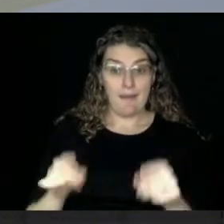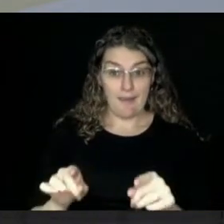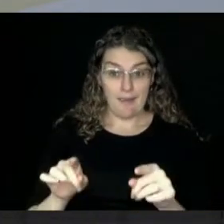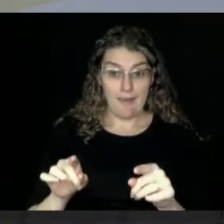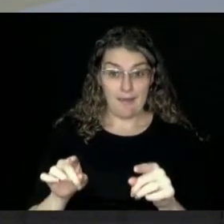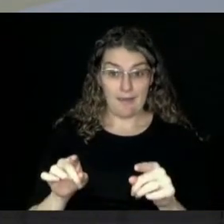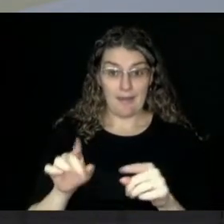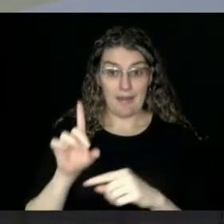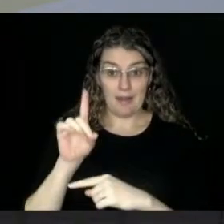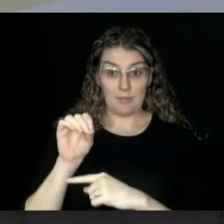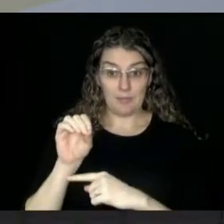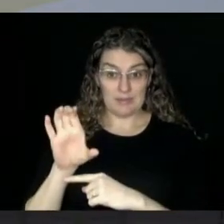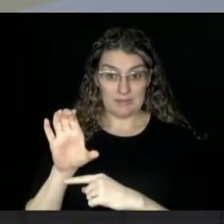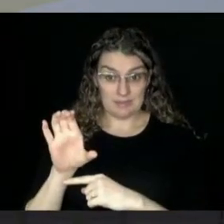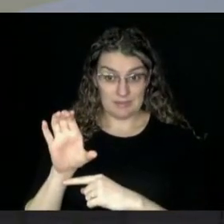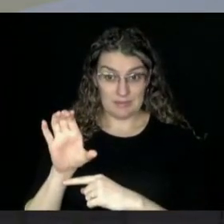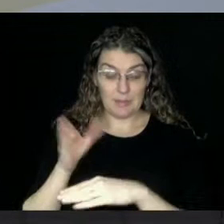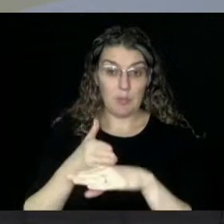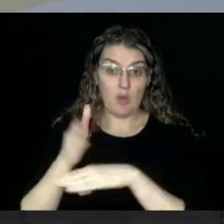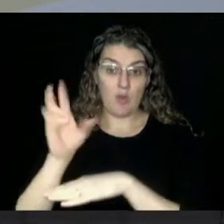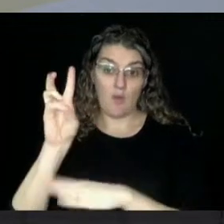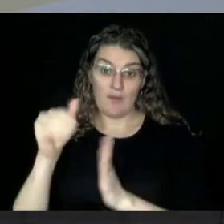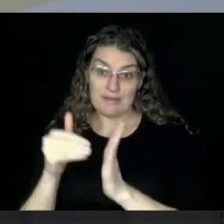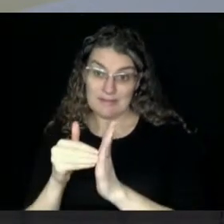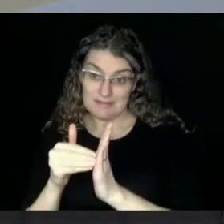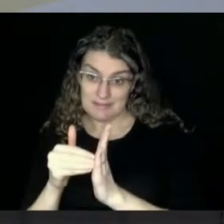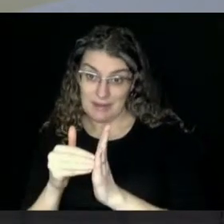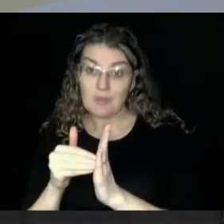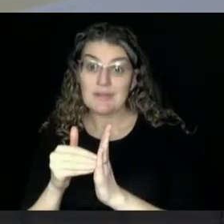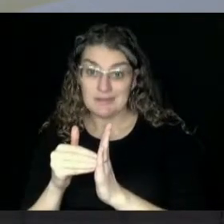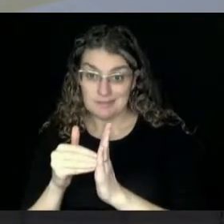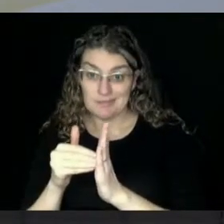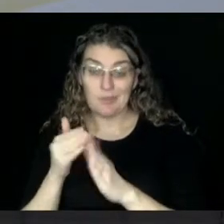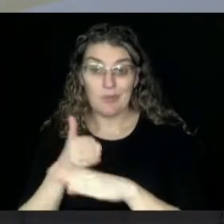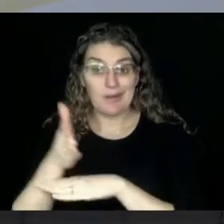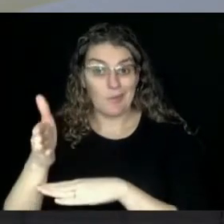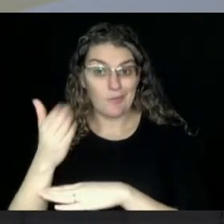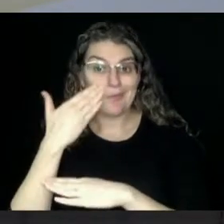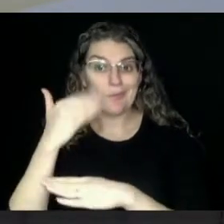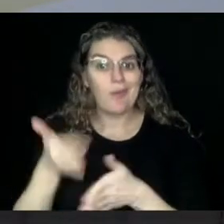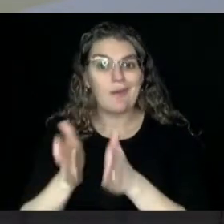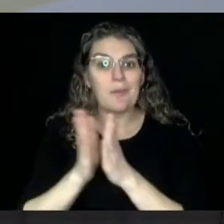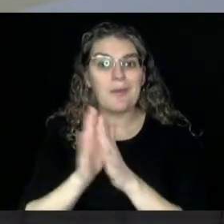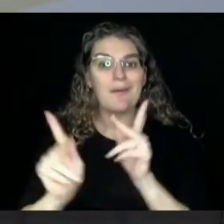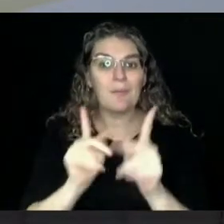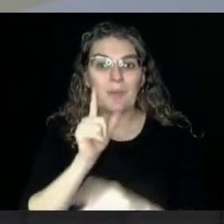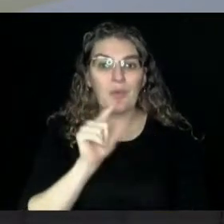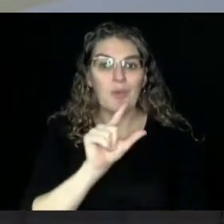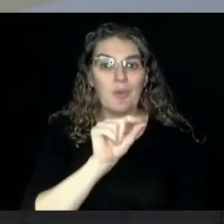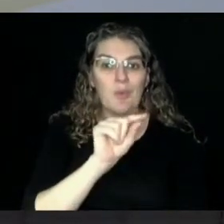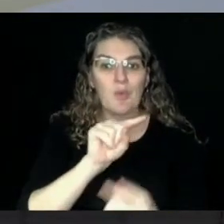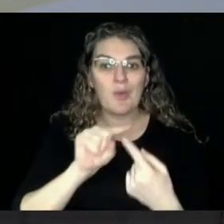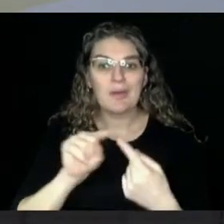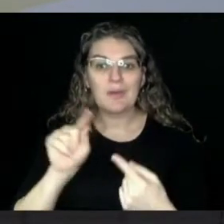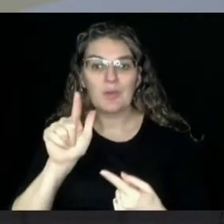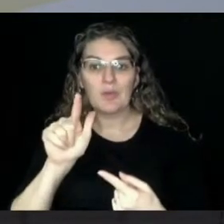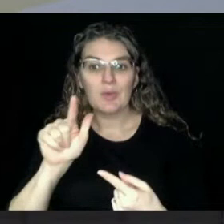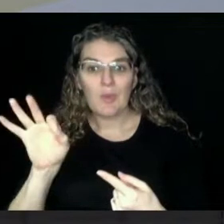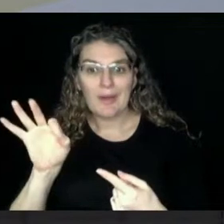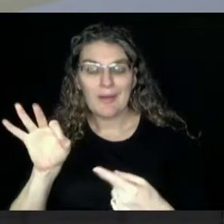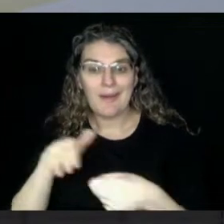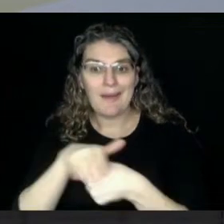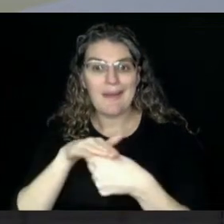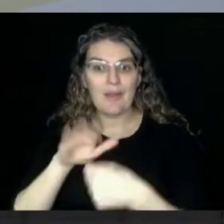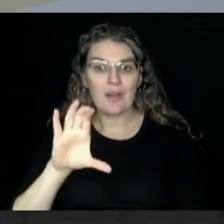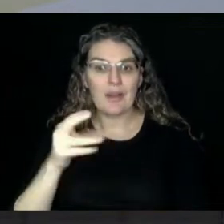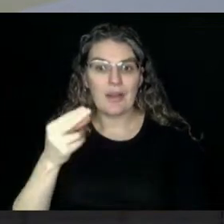testing exceeded 6,000, and that was that week in early December where we asked the 20 to 29-year-olds in the greater Charlottetown area to be